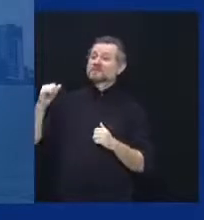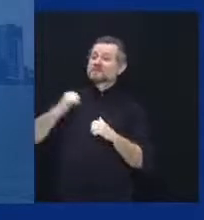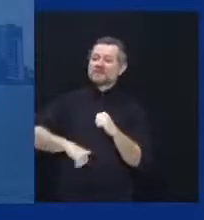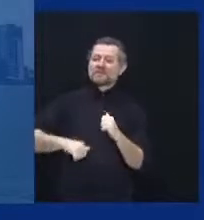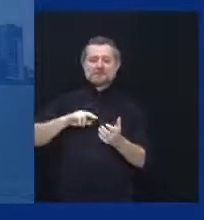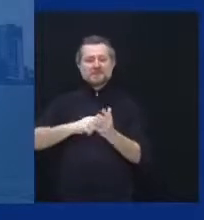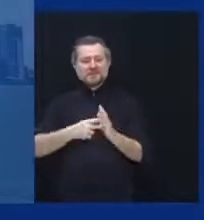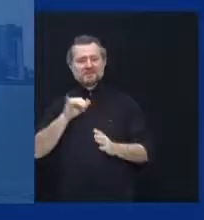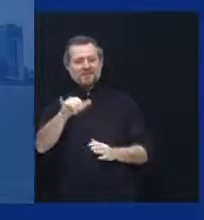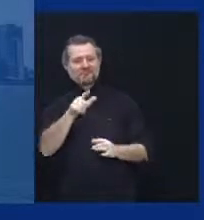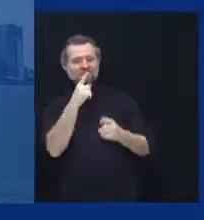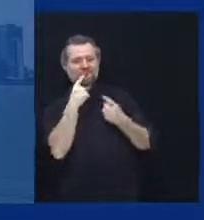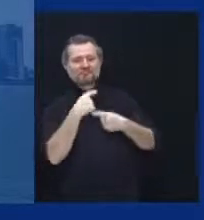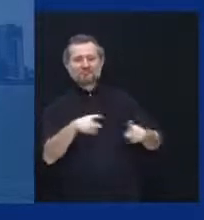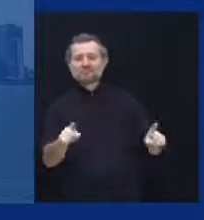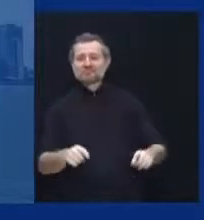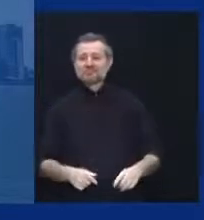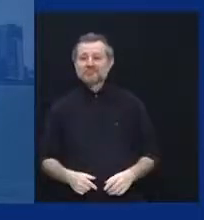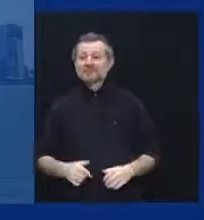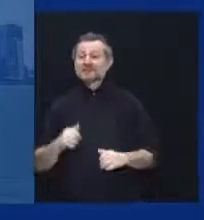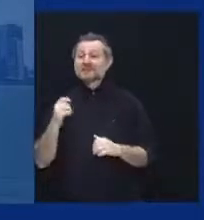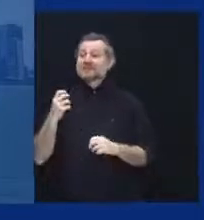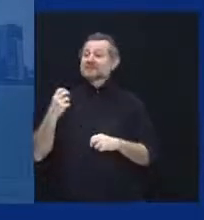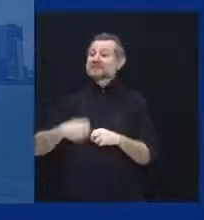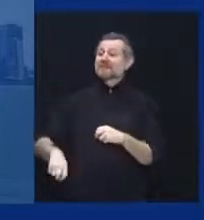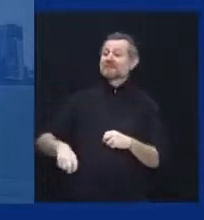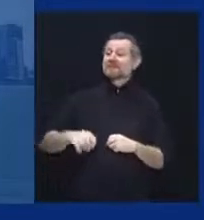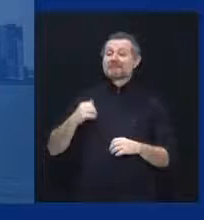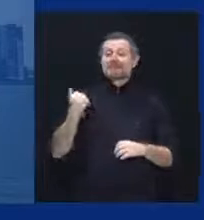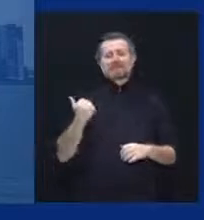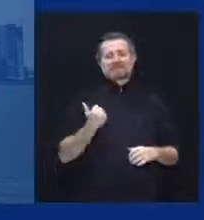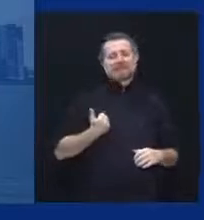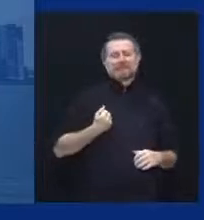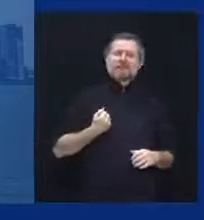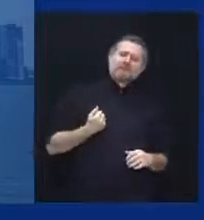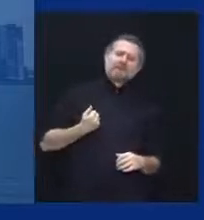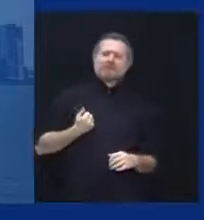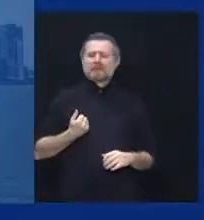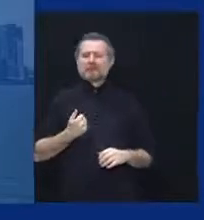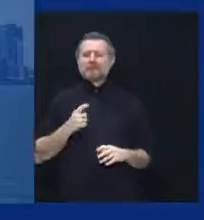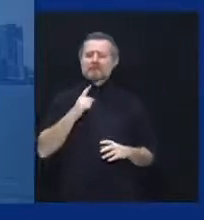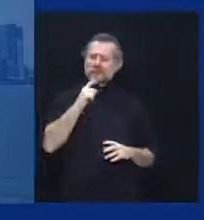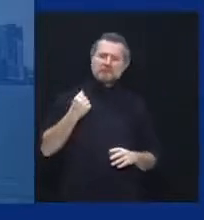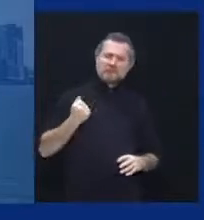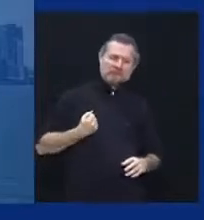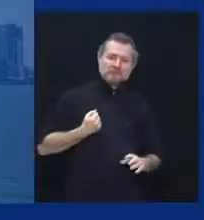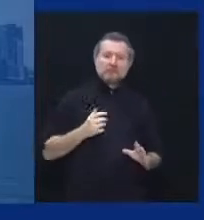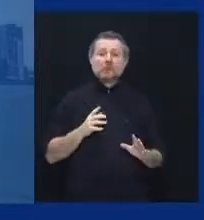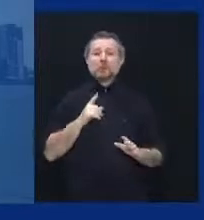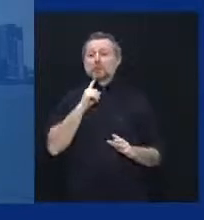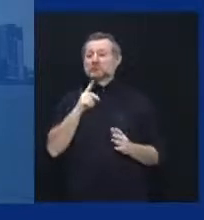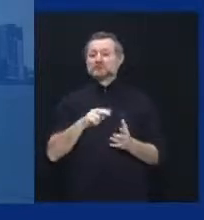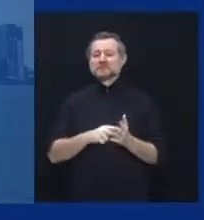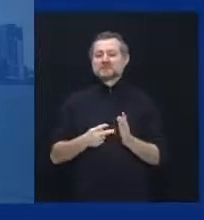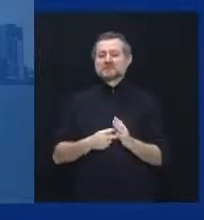tough the way they always think. Yeah, we're that. Yes, we are tough. But we're more than just